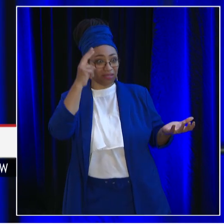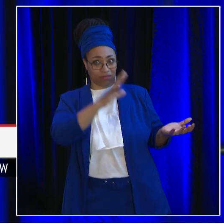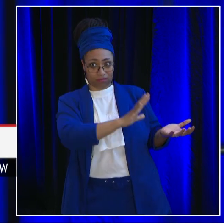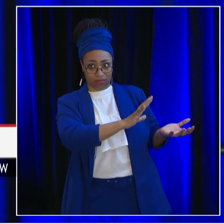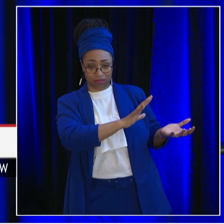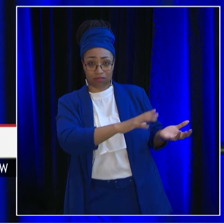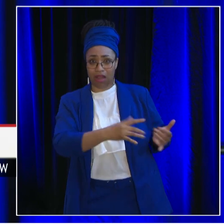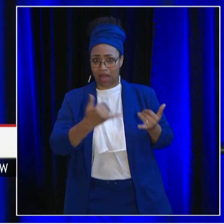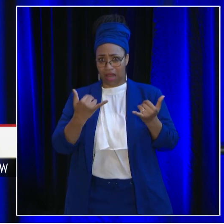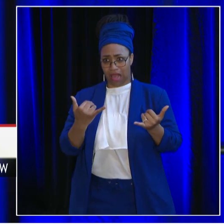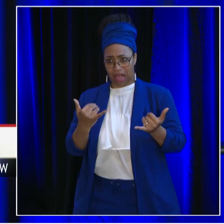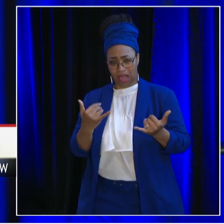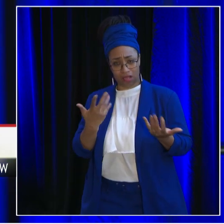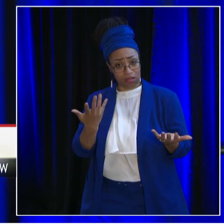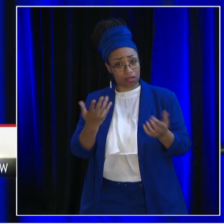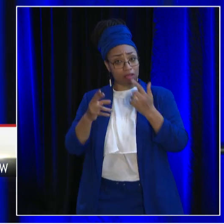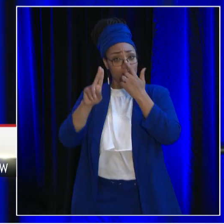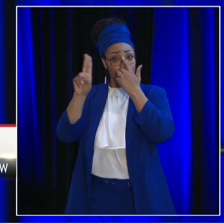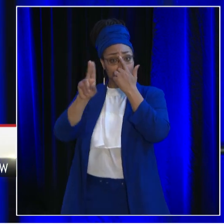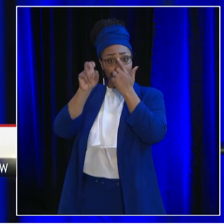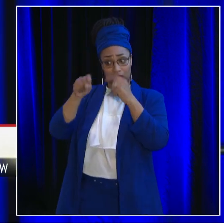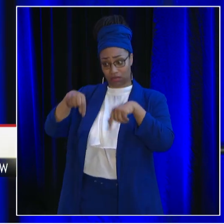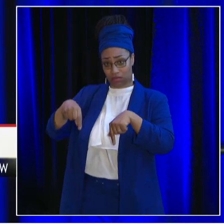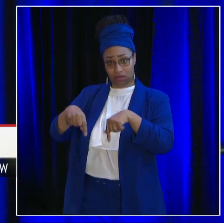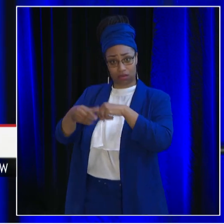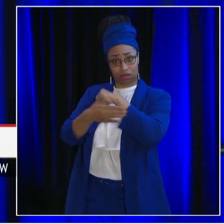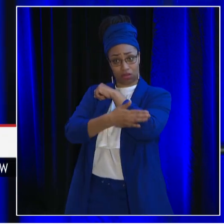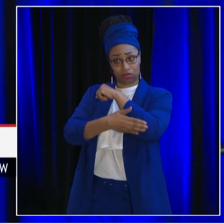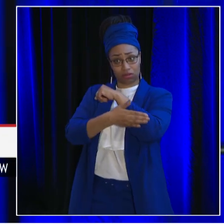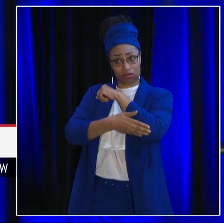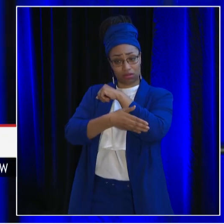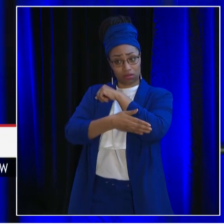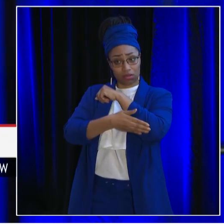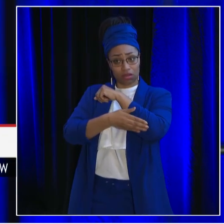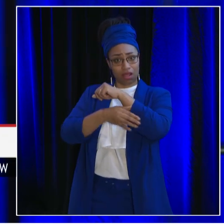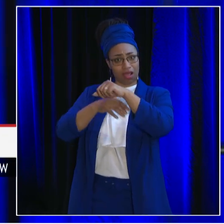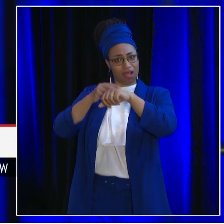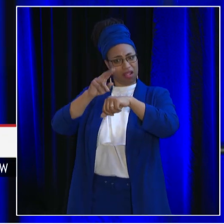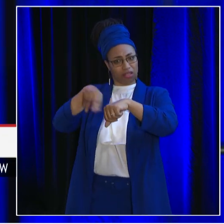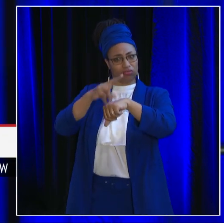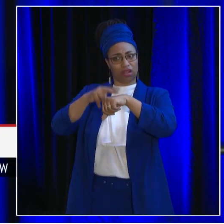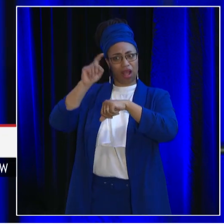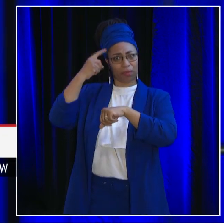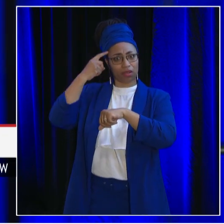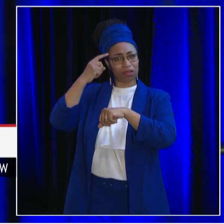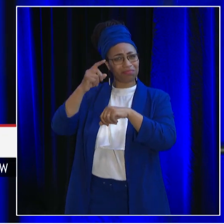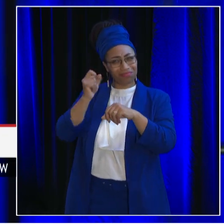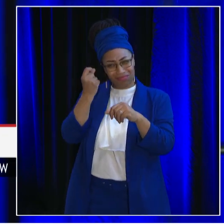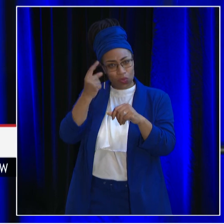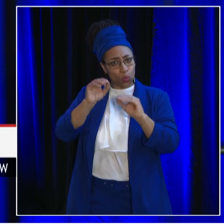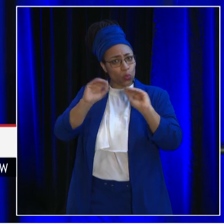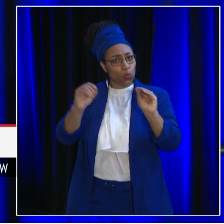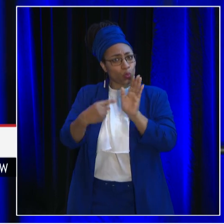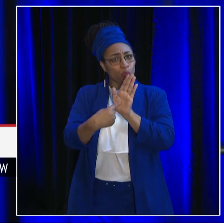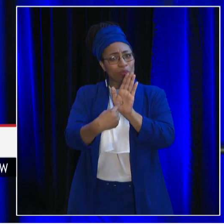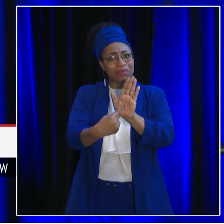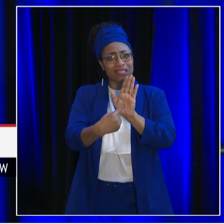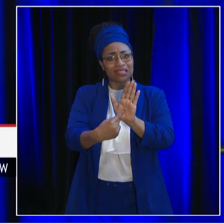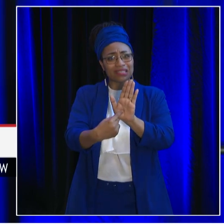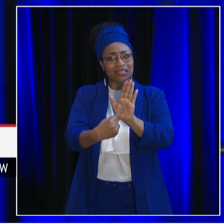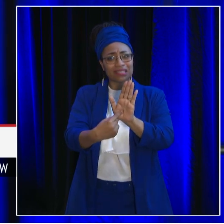world where the national capital has no representation. All we want is the same